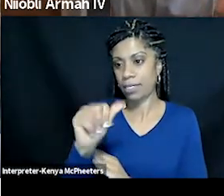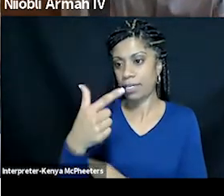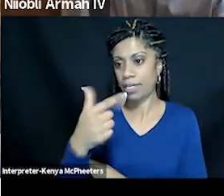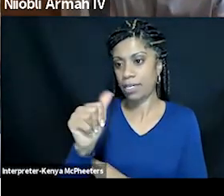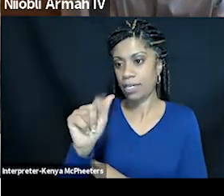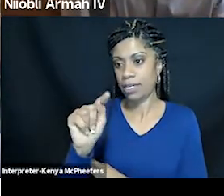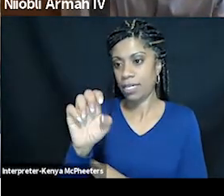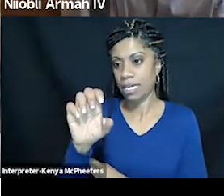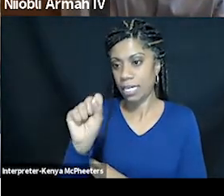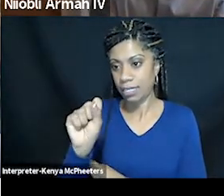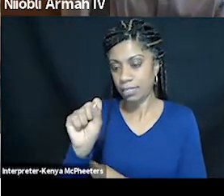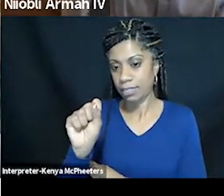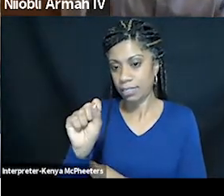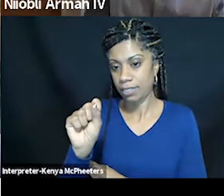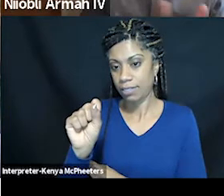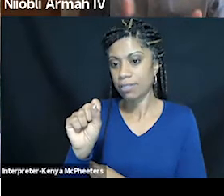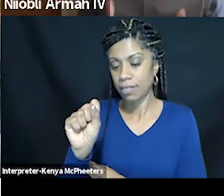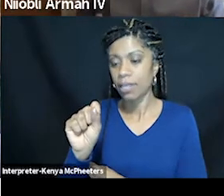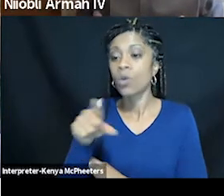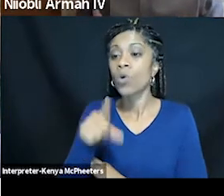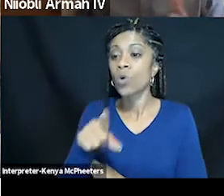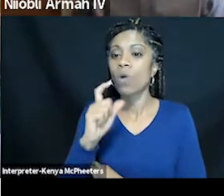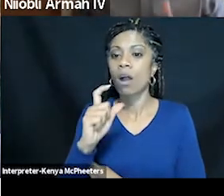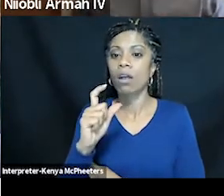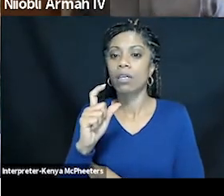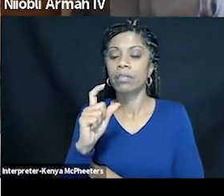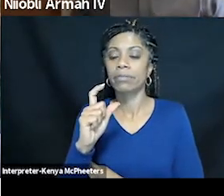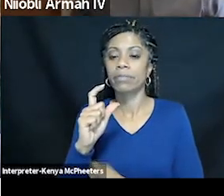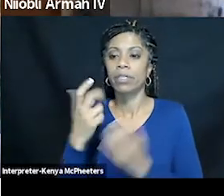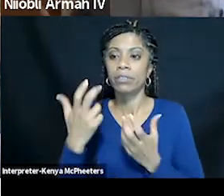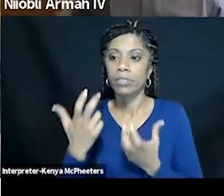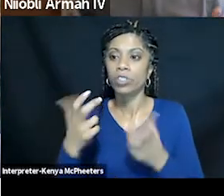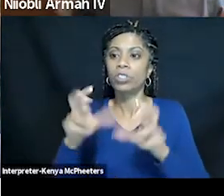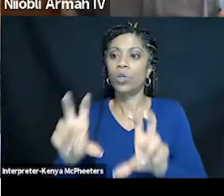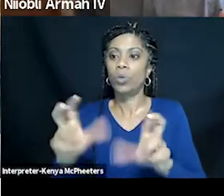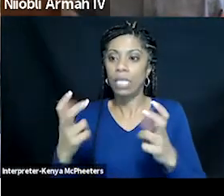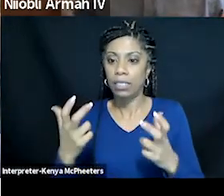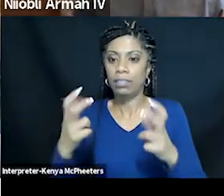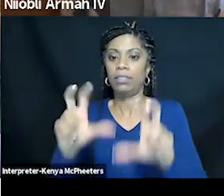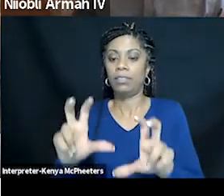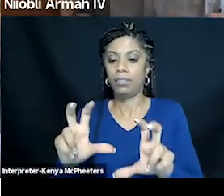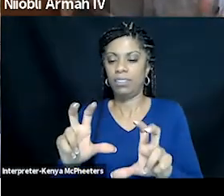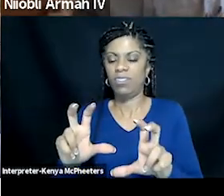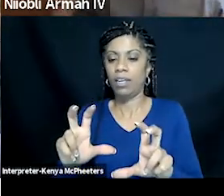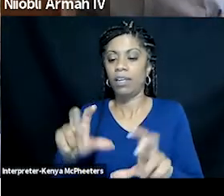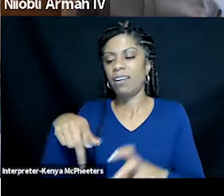as leaders in the field of philanthropy, but their comms team equipped them to inject content in the middle of a national